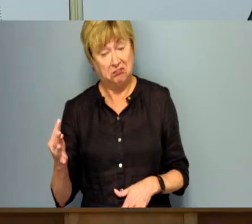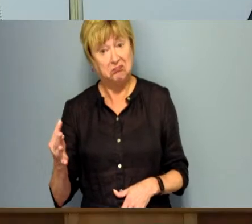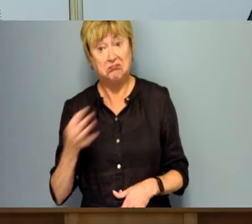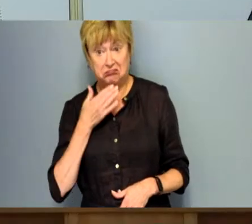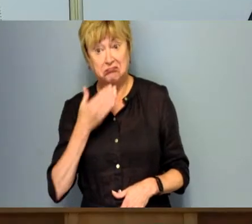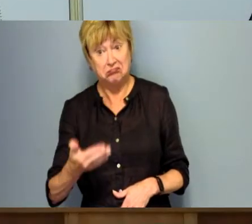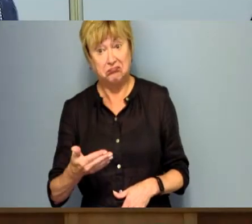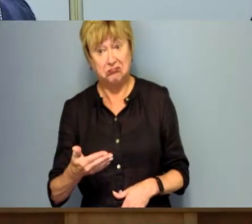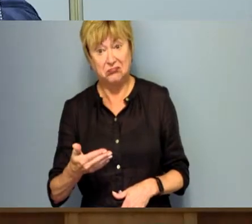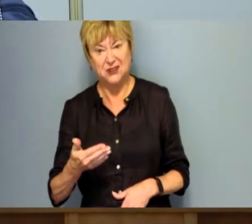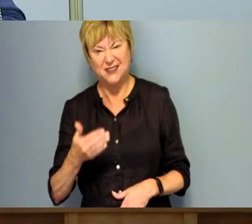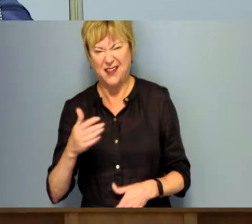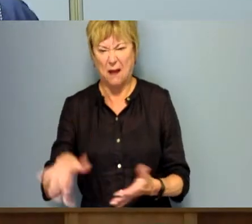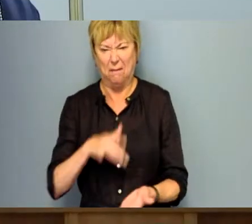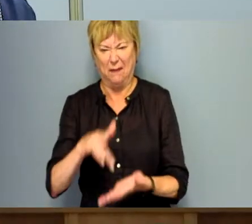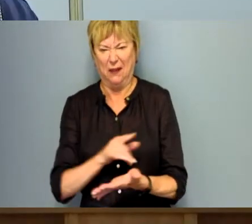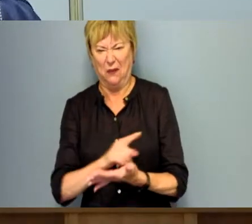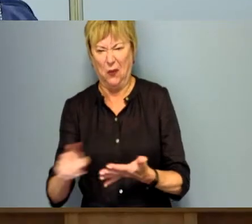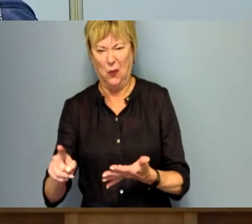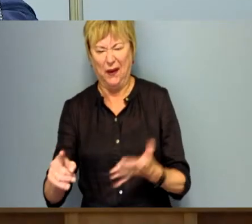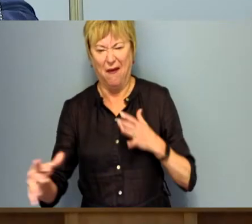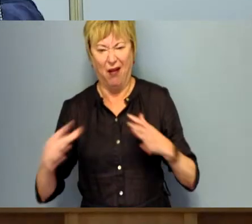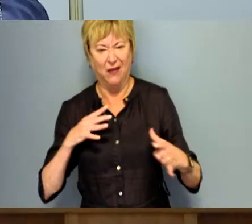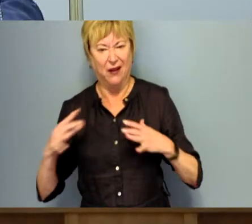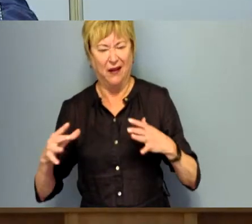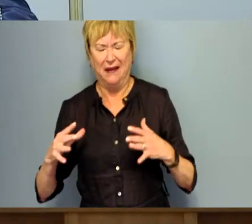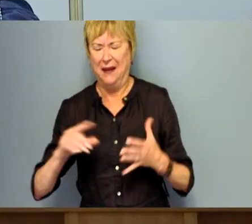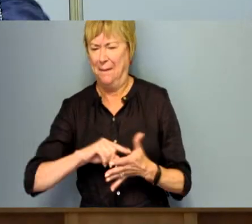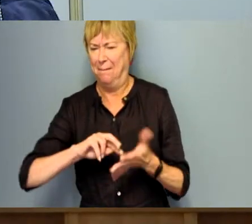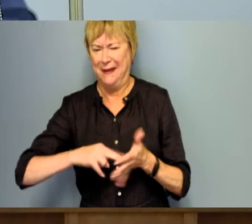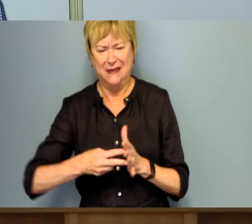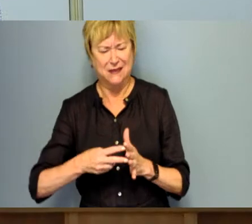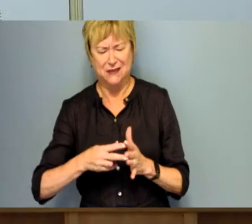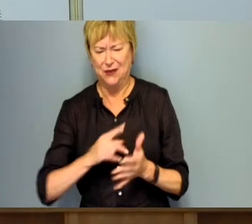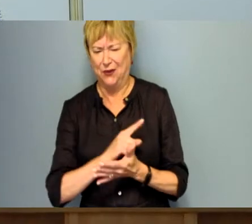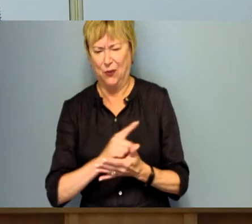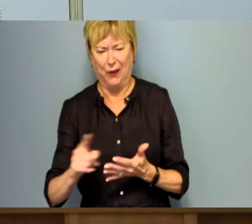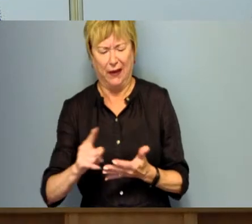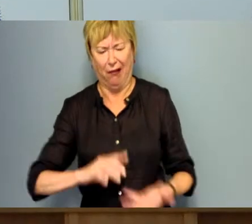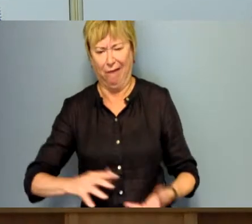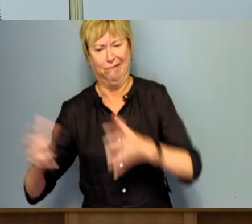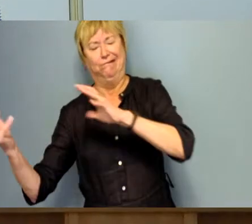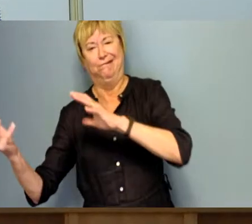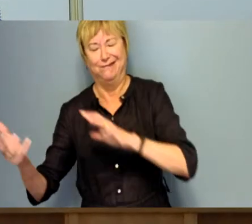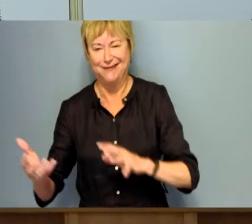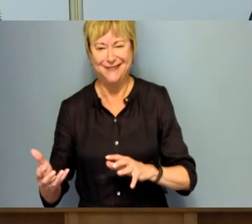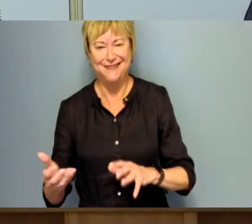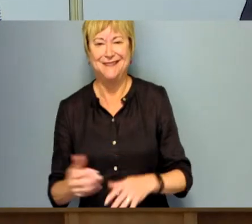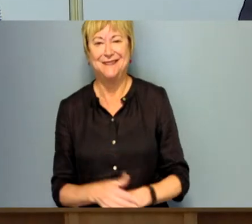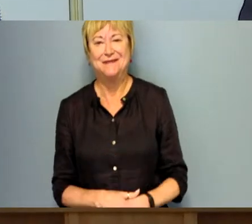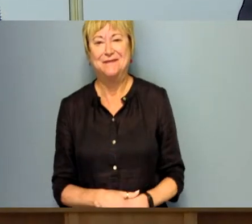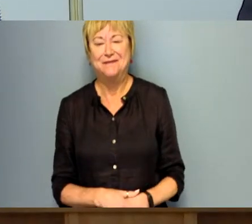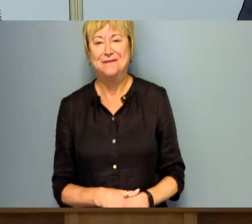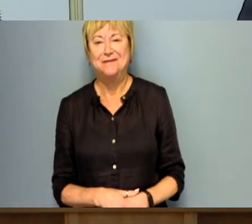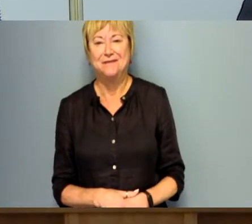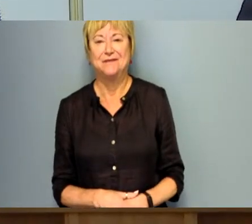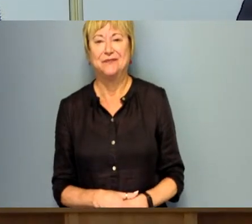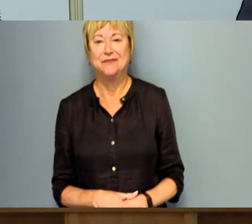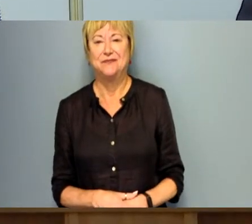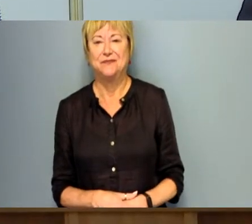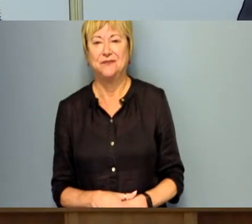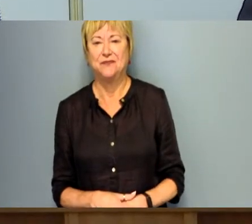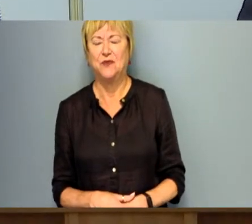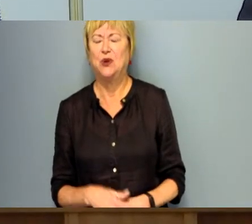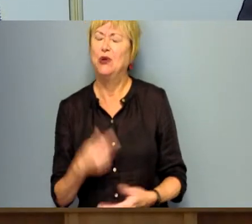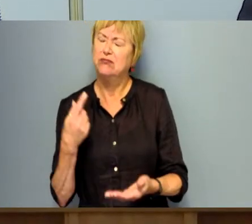So is that midweek holiday sort of throws off your entire, thought process. But we was talking a little bit